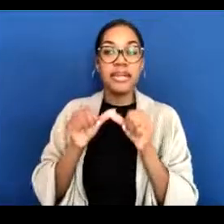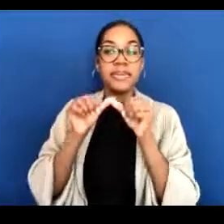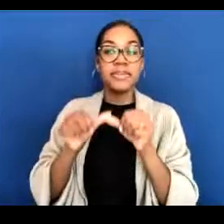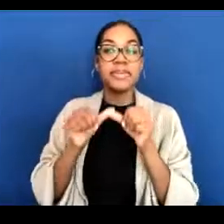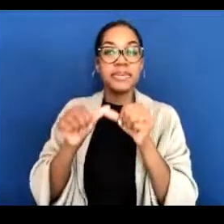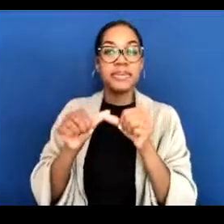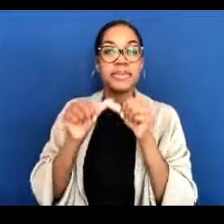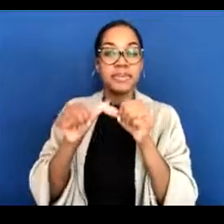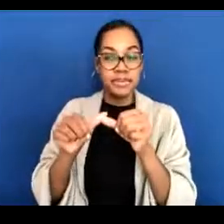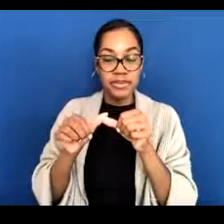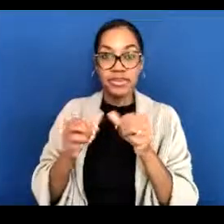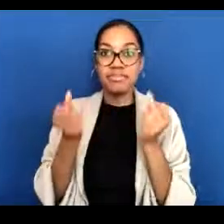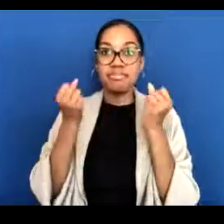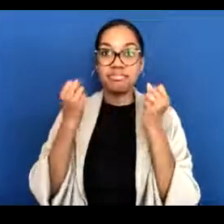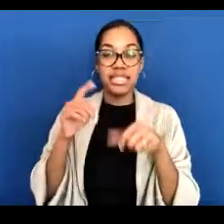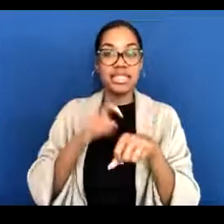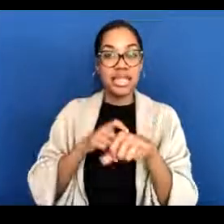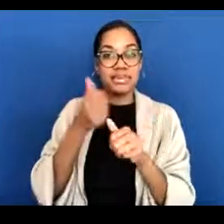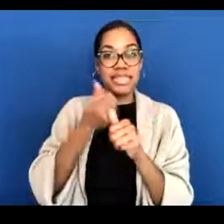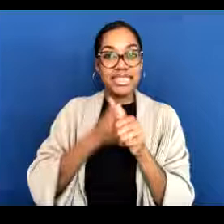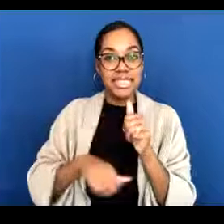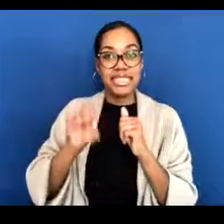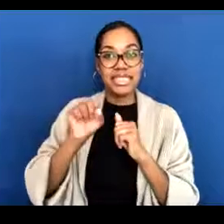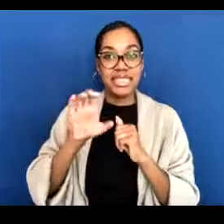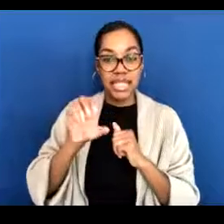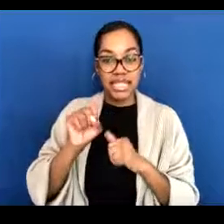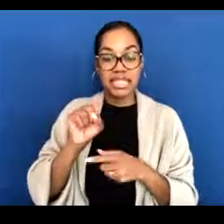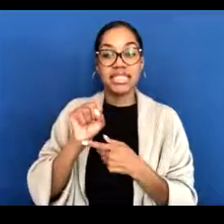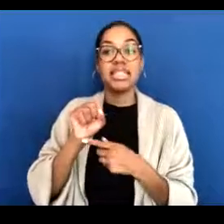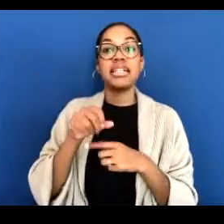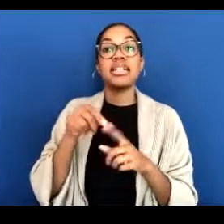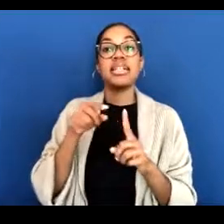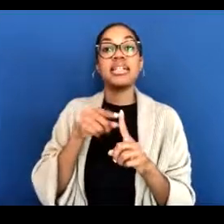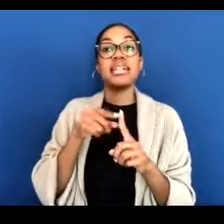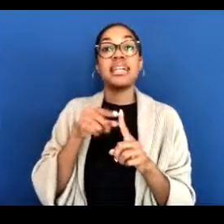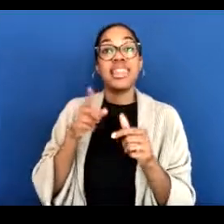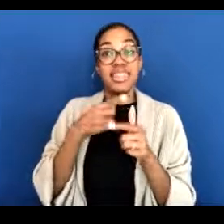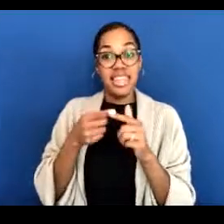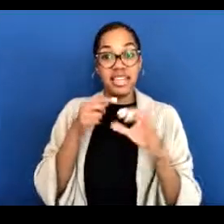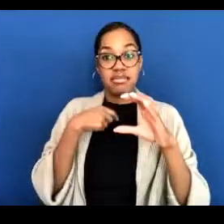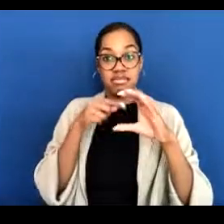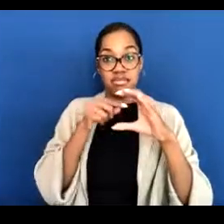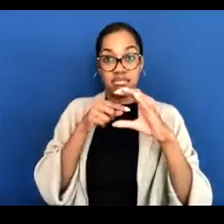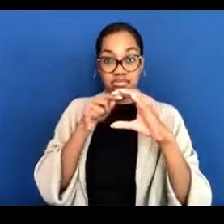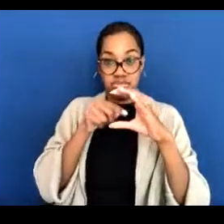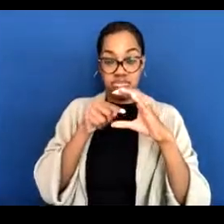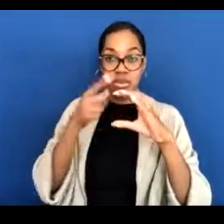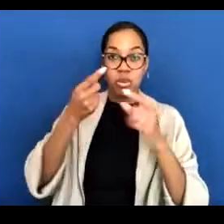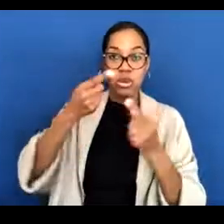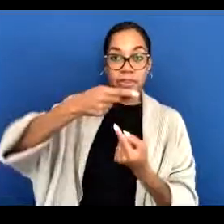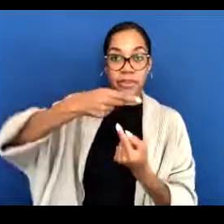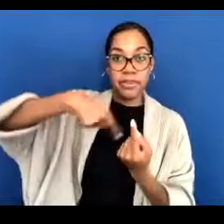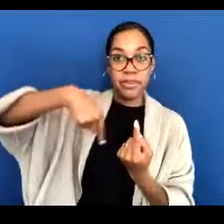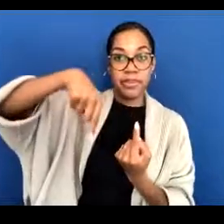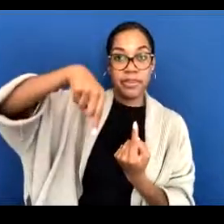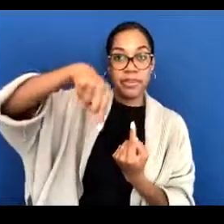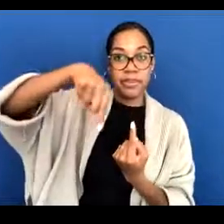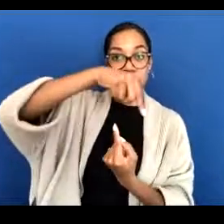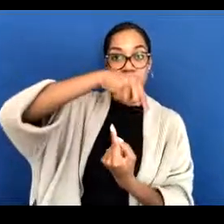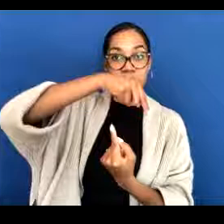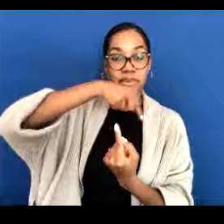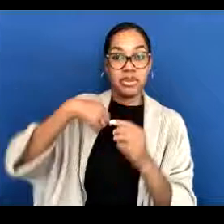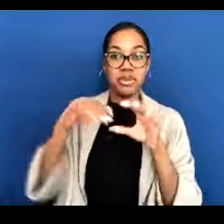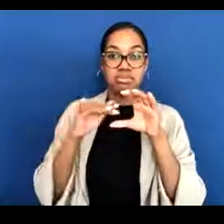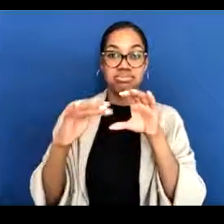second, and the radar dish itself will actually steer itself around in a circle every 20 to 30 seconds, getting a complete view around the